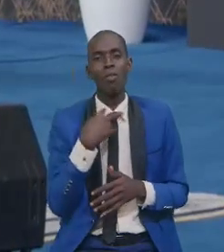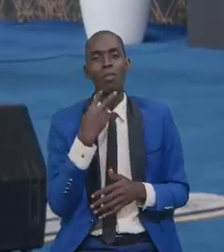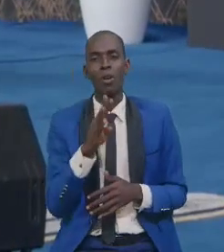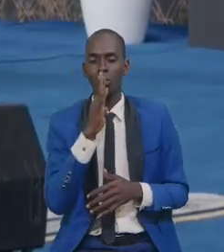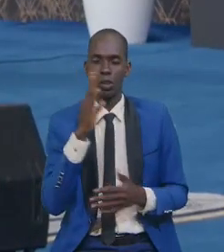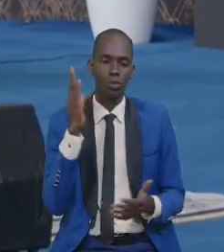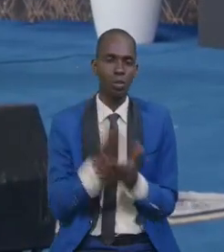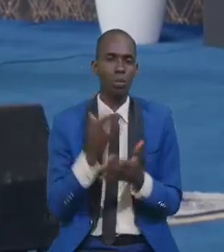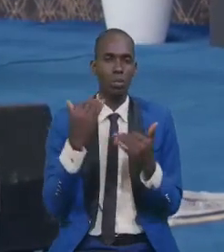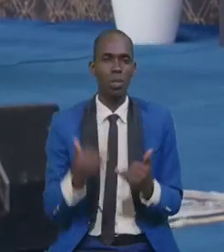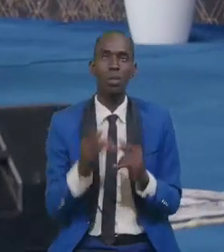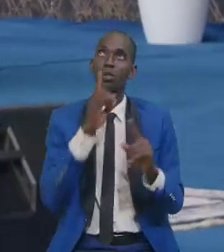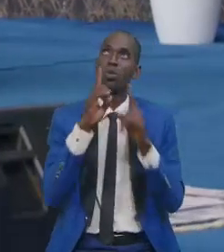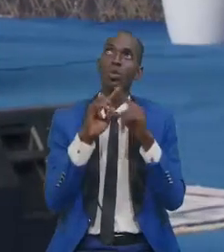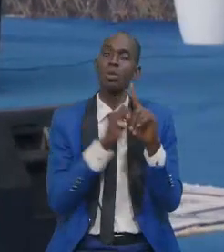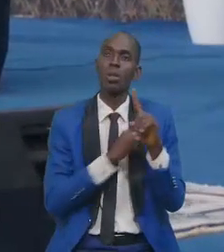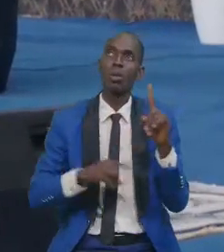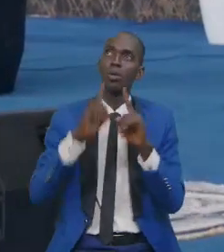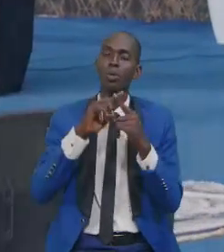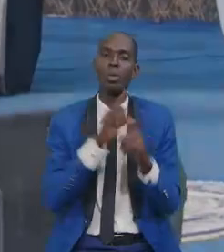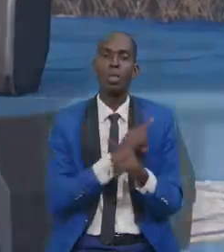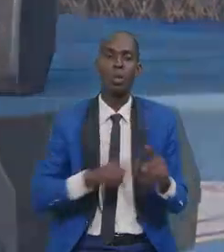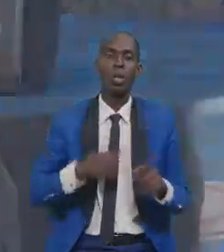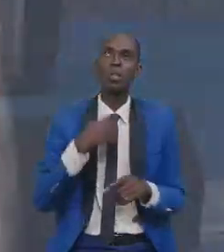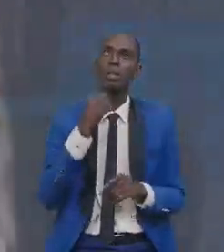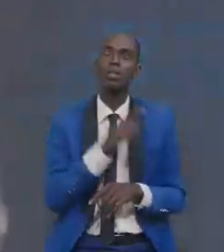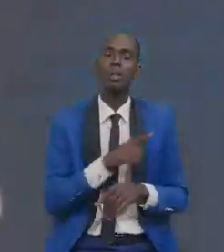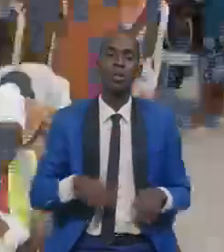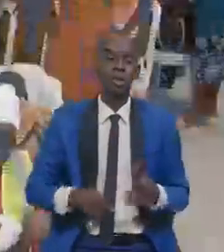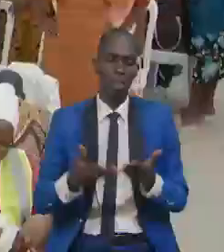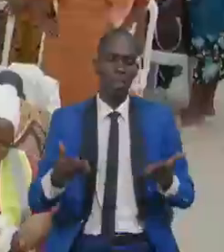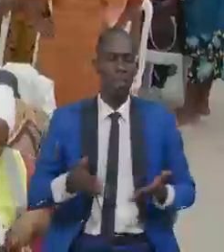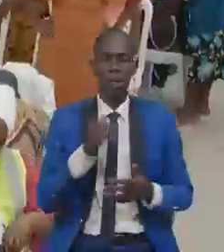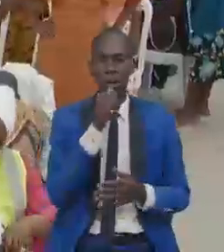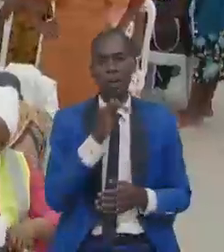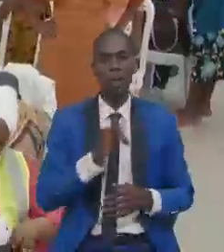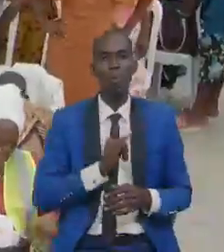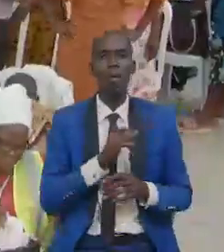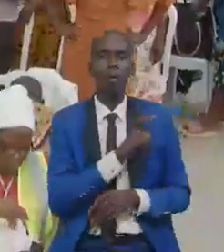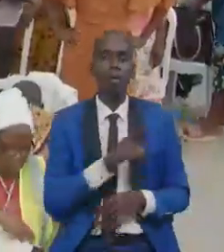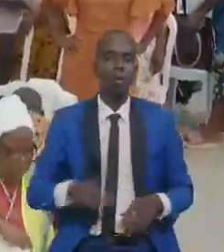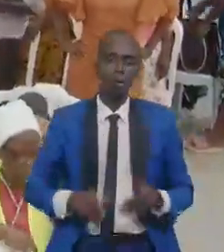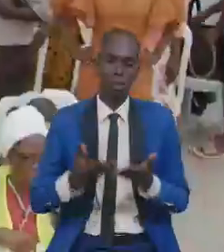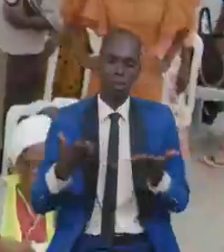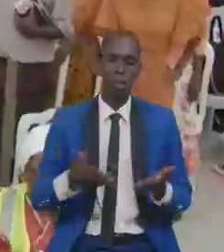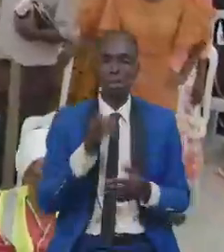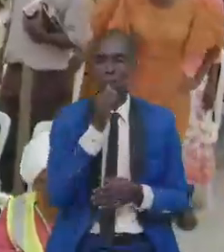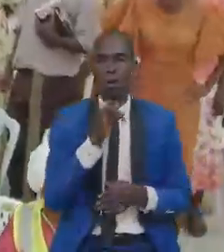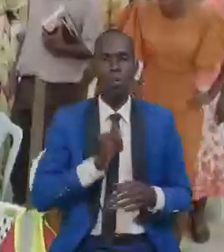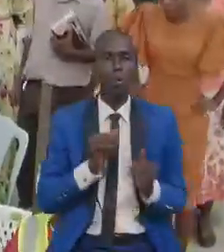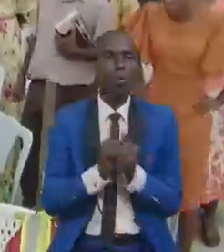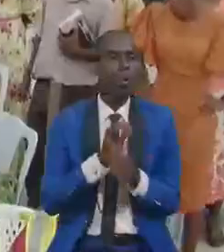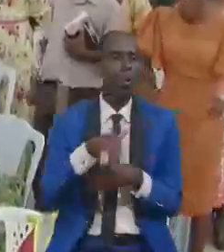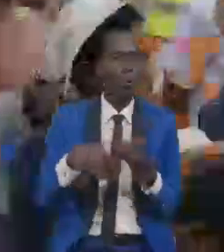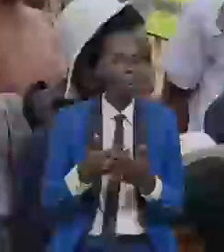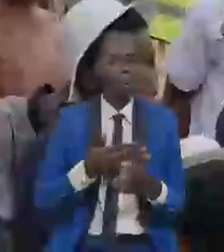before him. Tell the Lord and say, Lord, here am I. Lord, here am I. With all my heart, with all